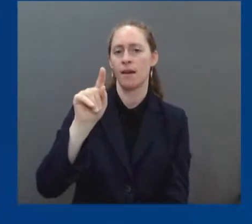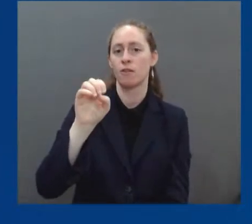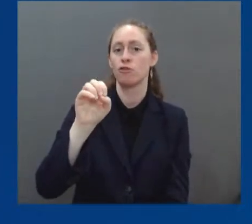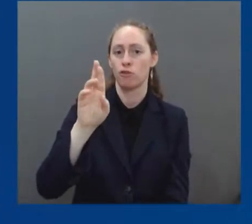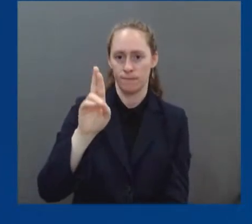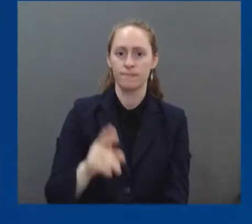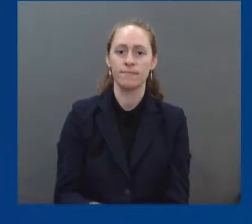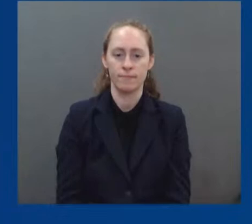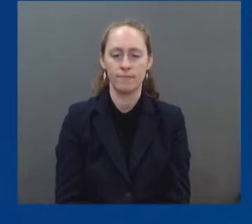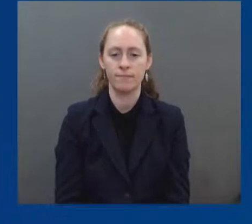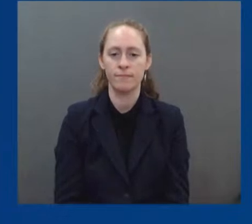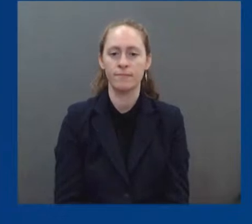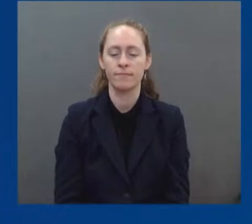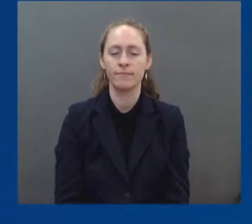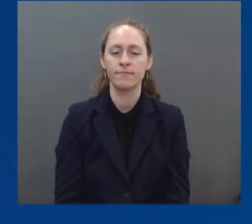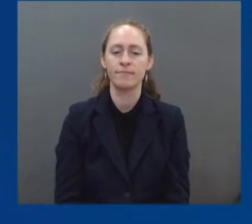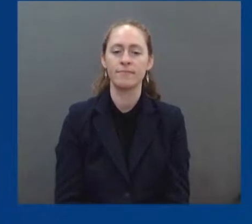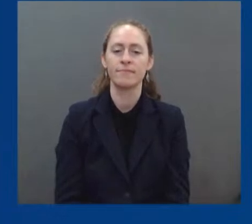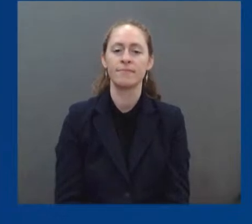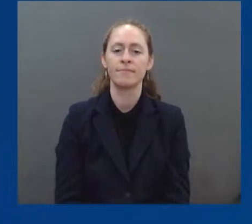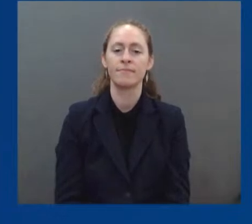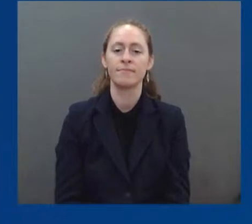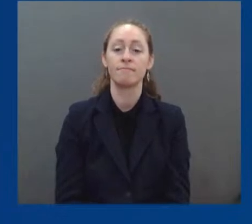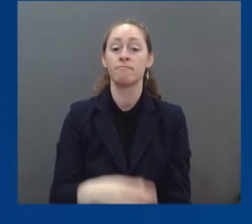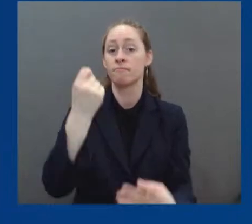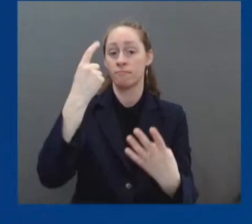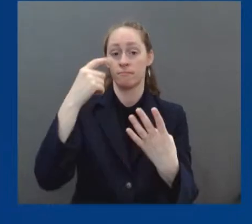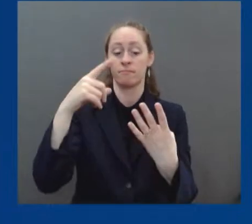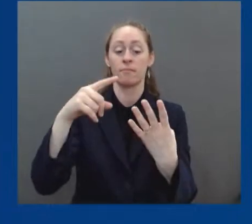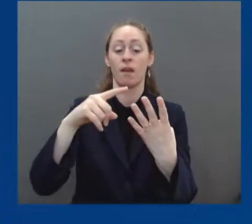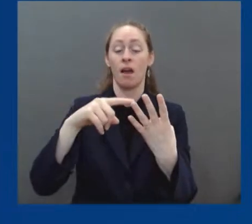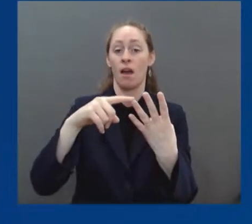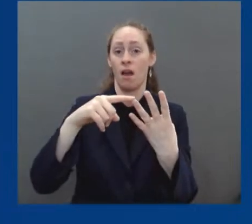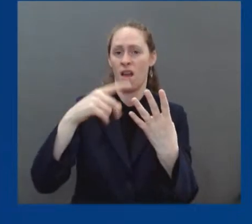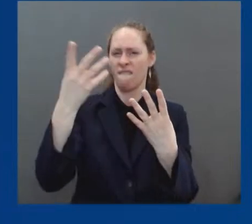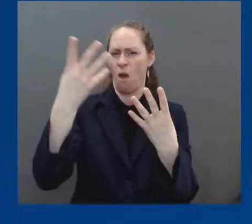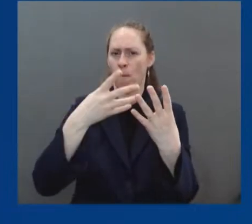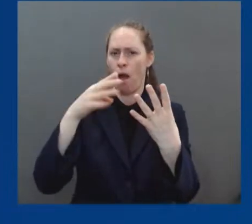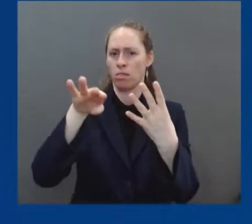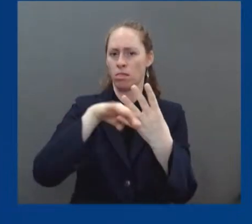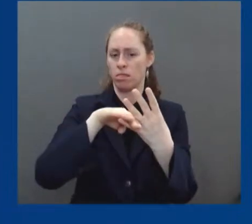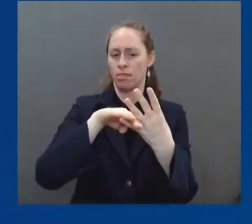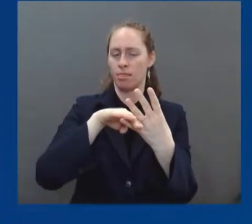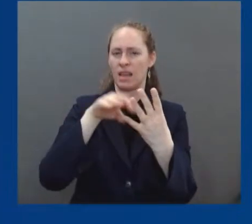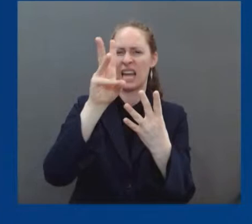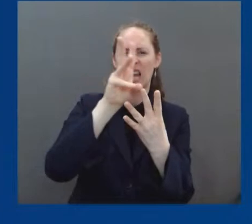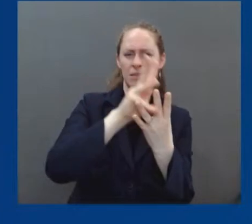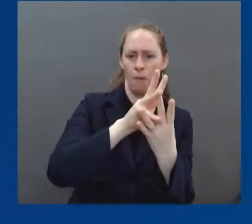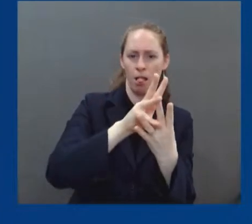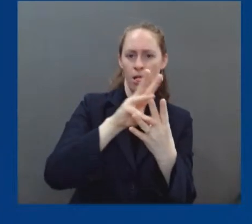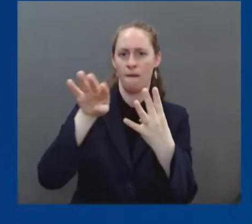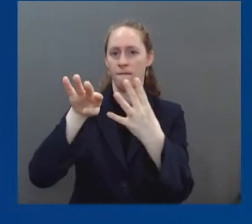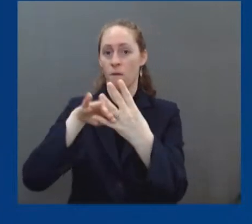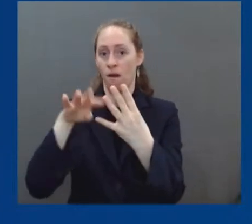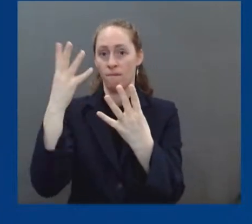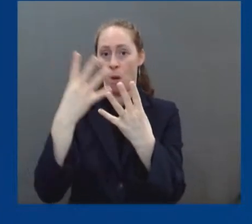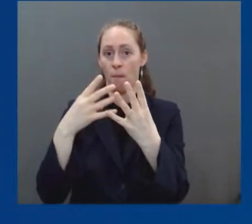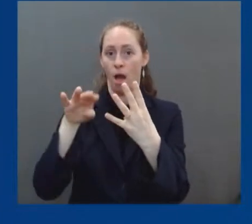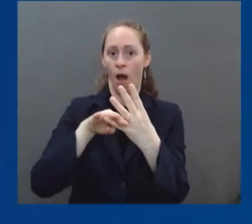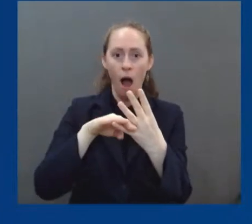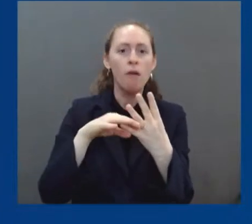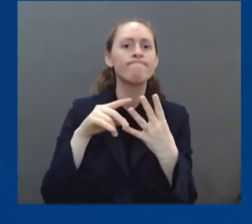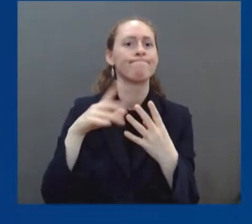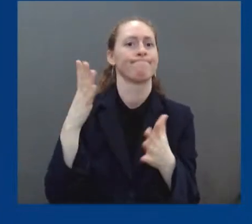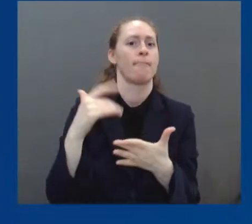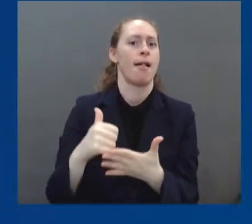confirmed infection and a 4.3-fold lower rate of severe illness. In another study, next